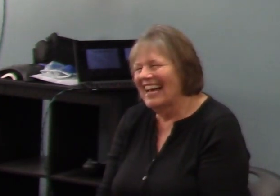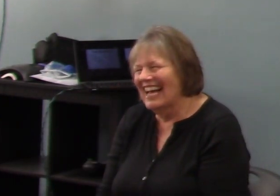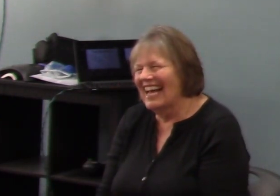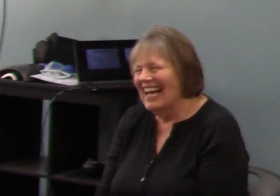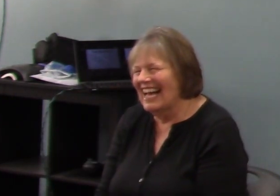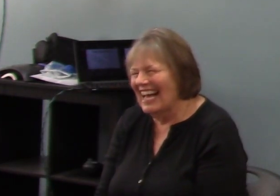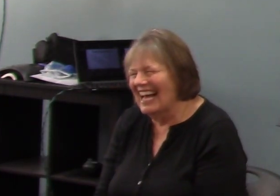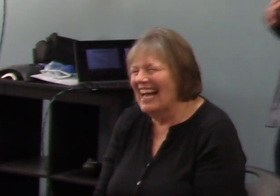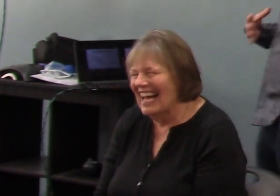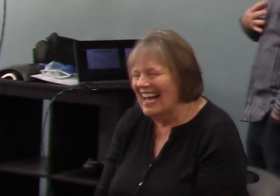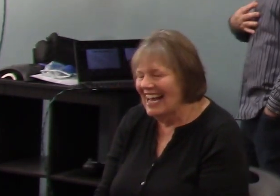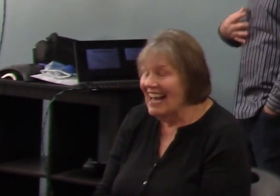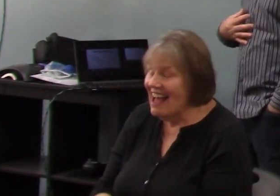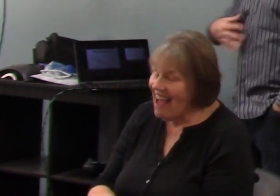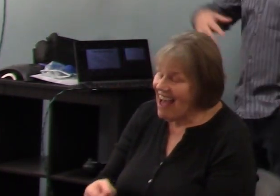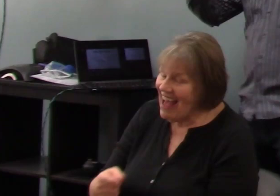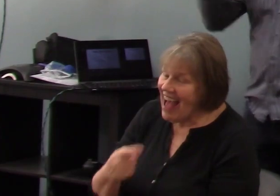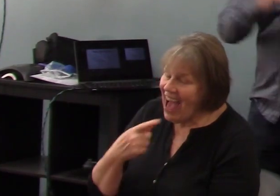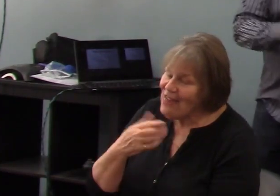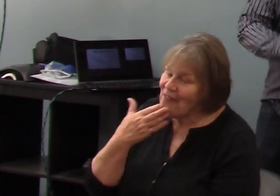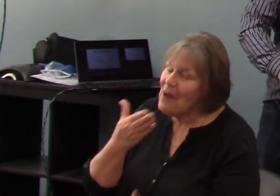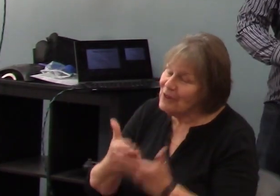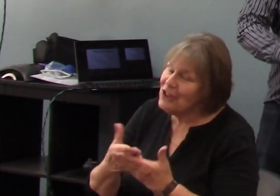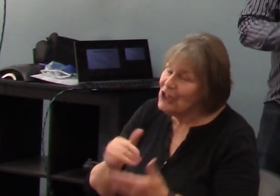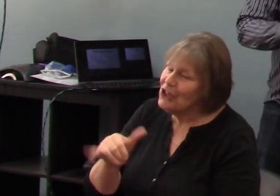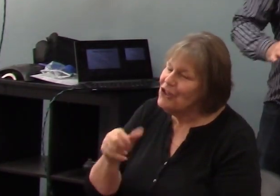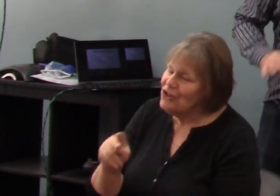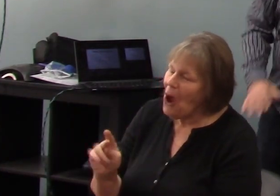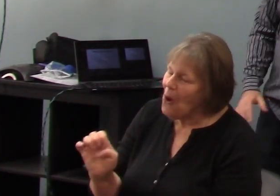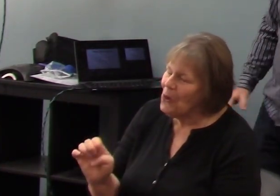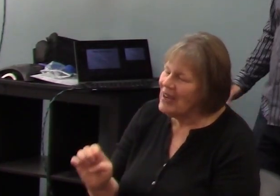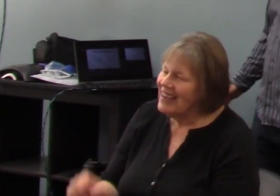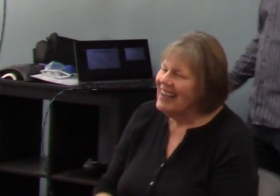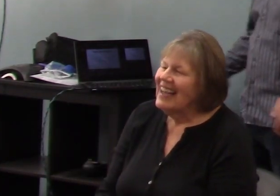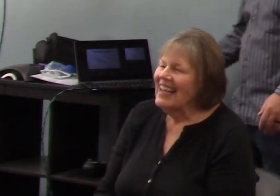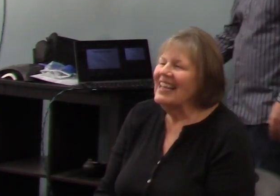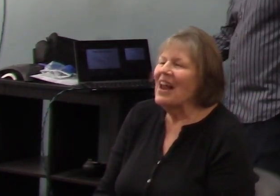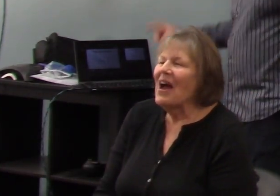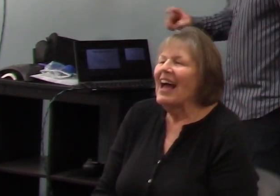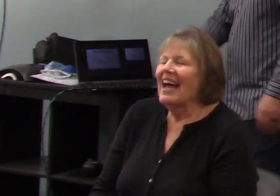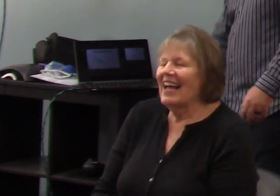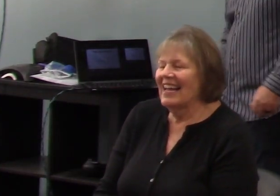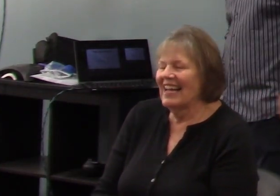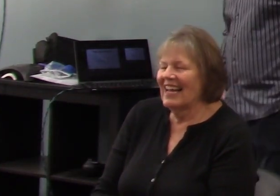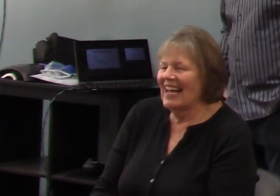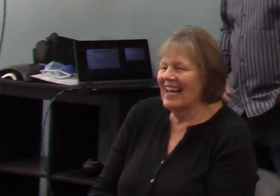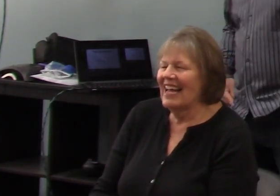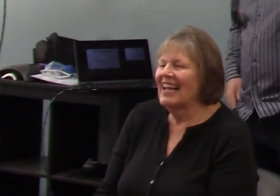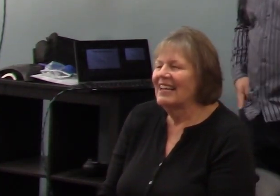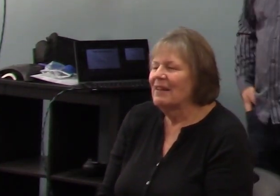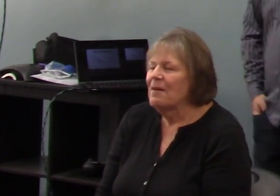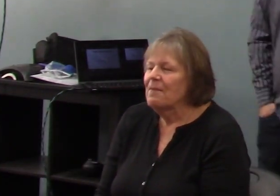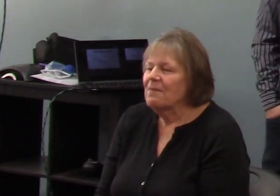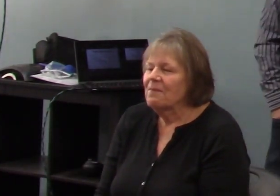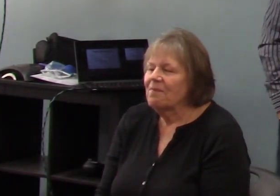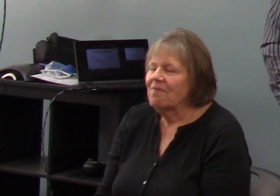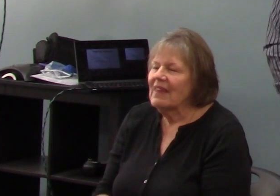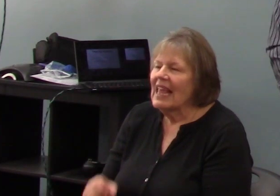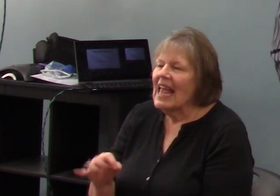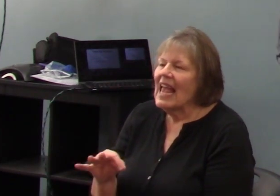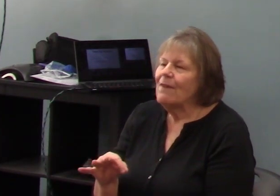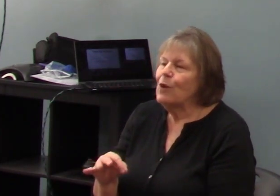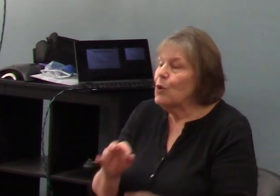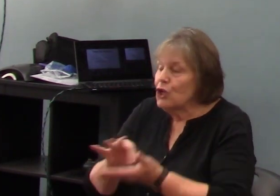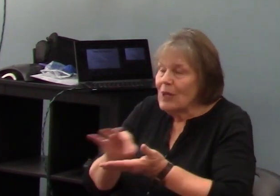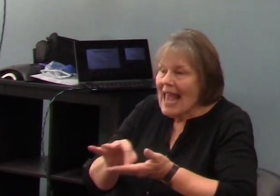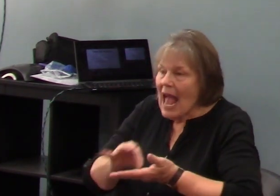I thought that was a pretty good joke, so I wanted to tell it again just to completely ruin it, because that's what dads and teachers do. So if you were to count up all the atoms